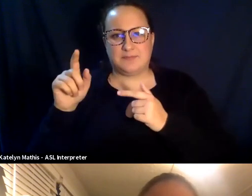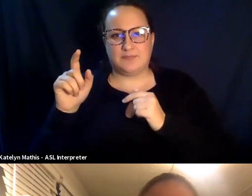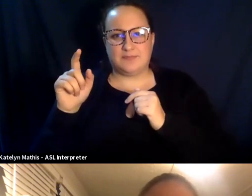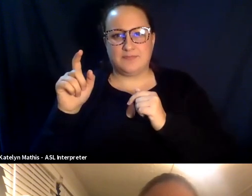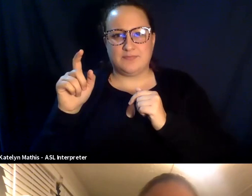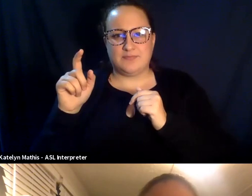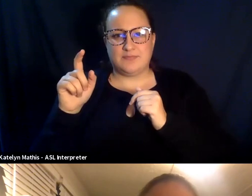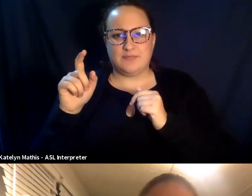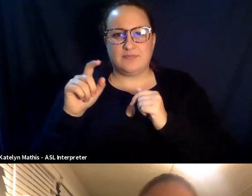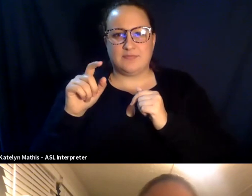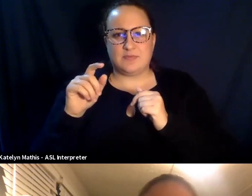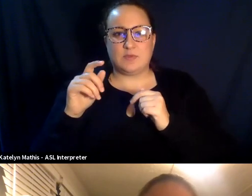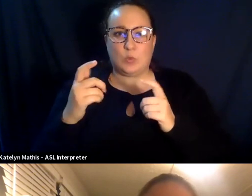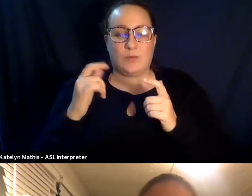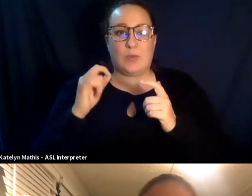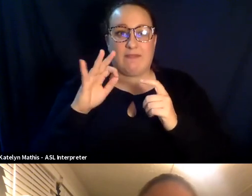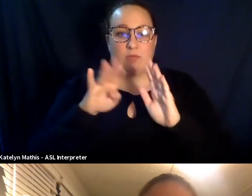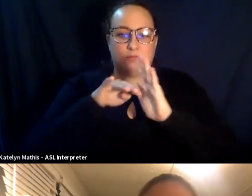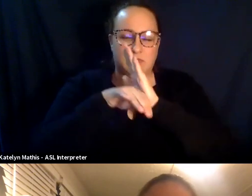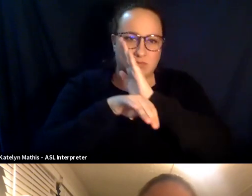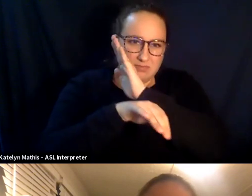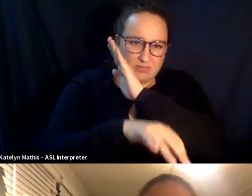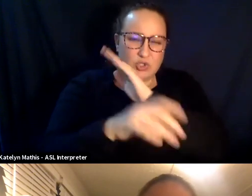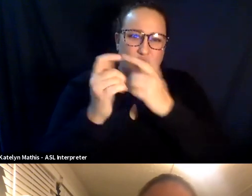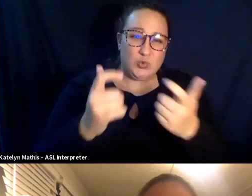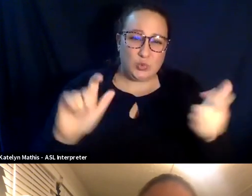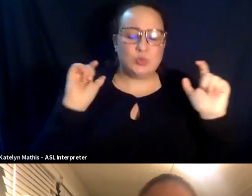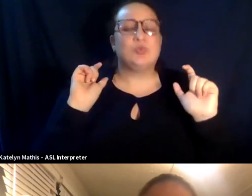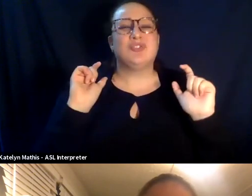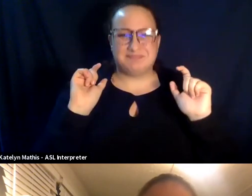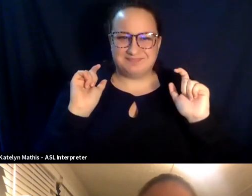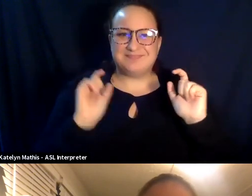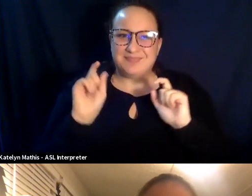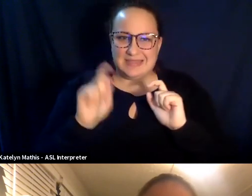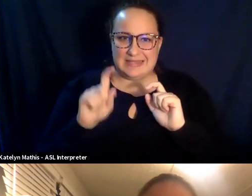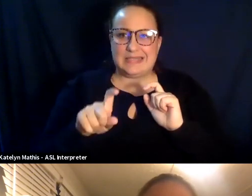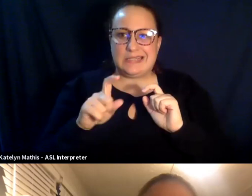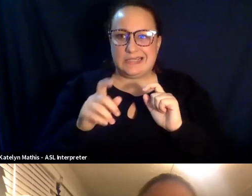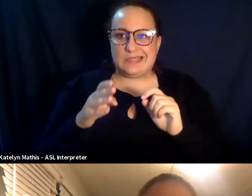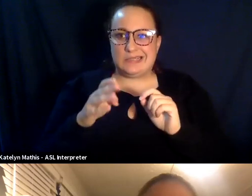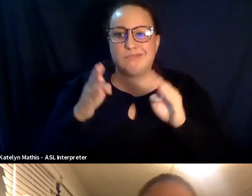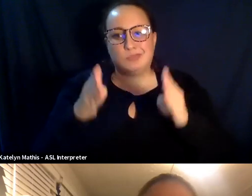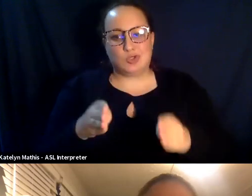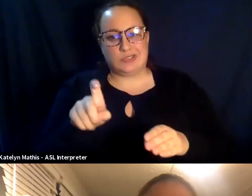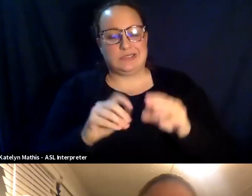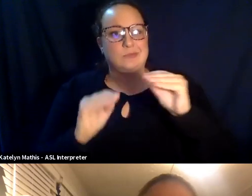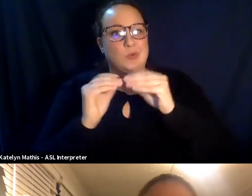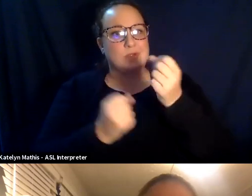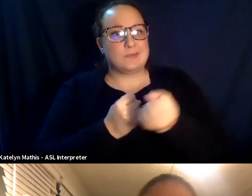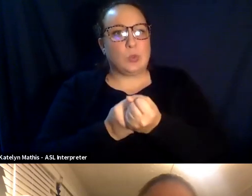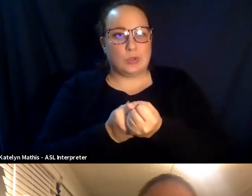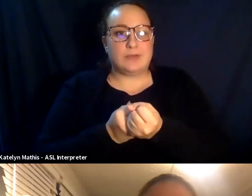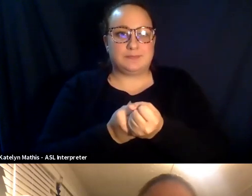And so if there's these big, huge things, then that's when you know someone needs more support than just kind